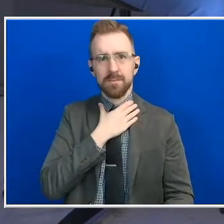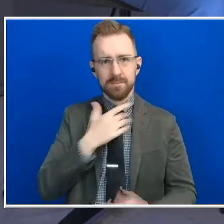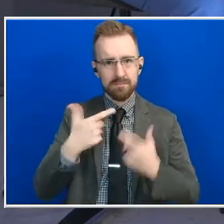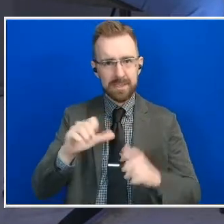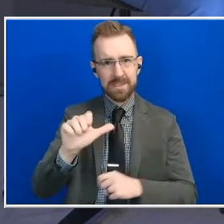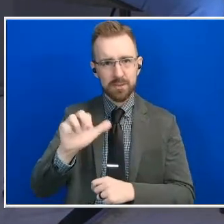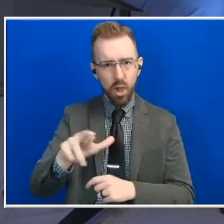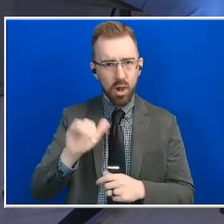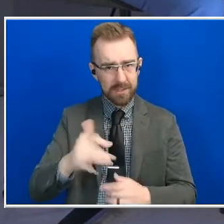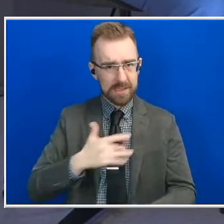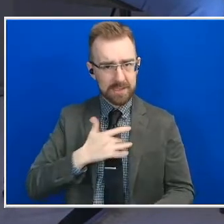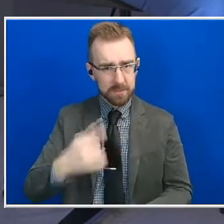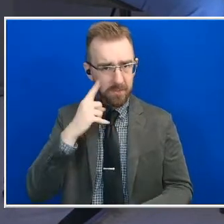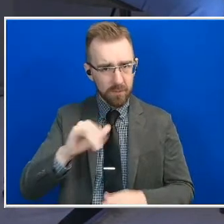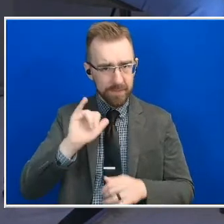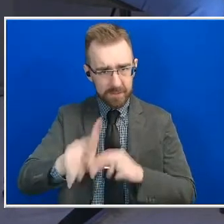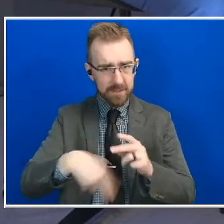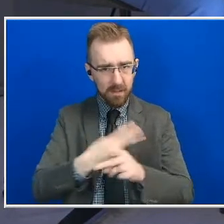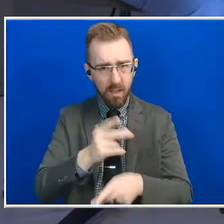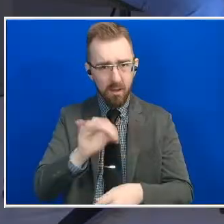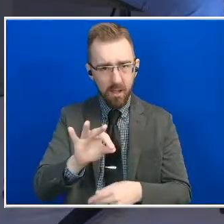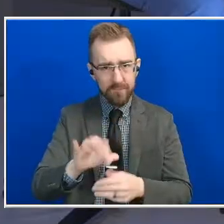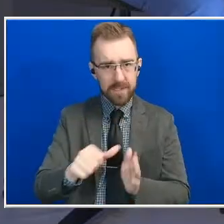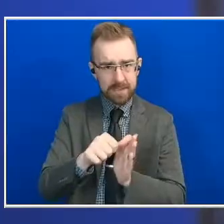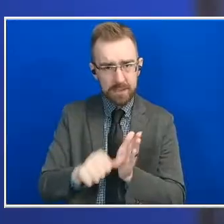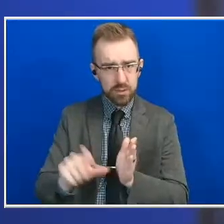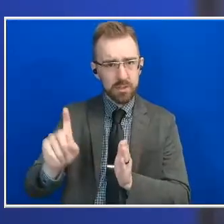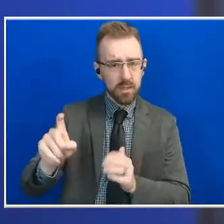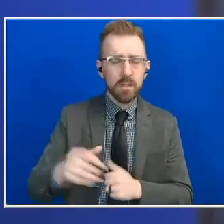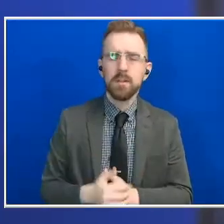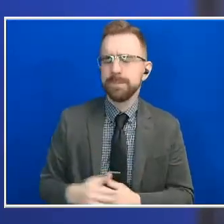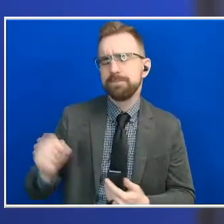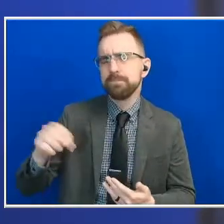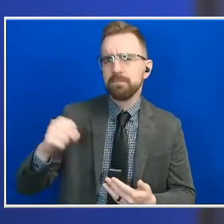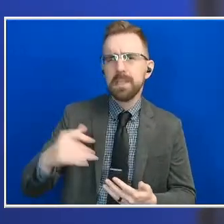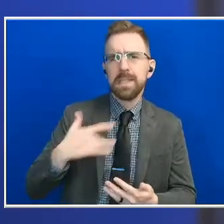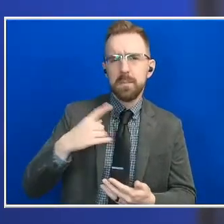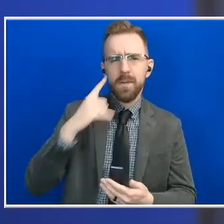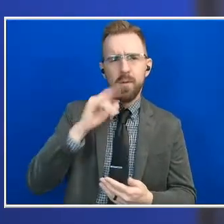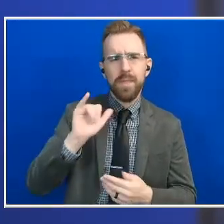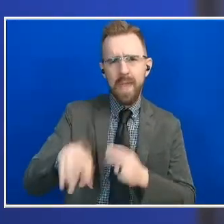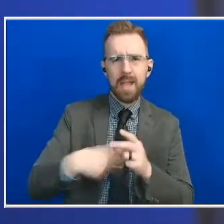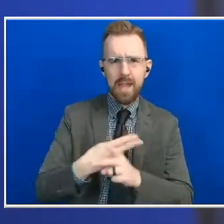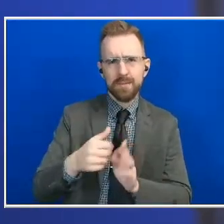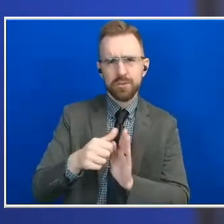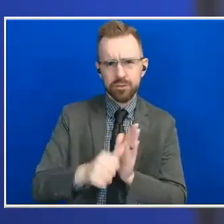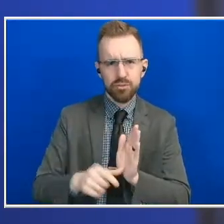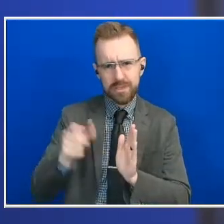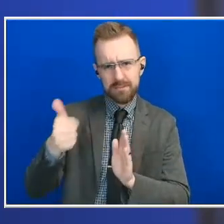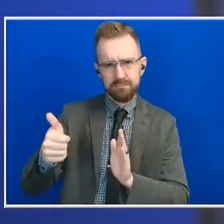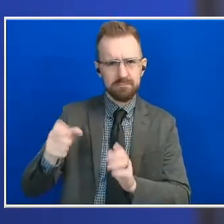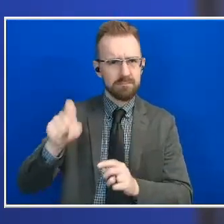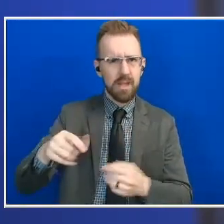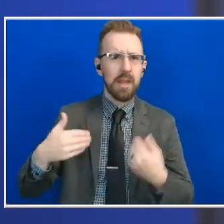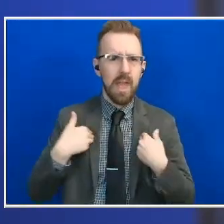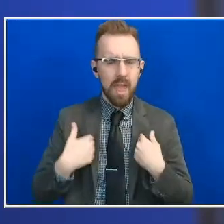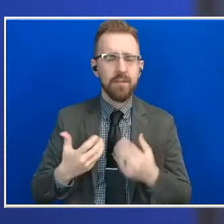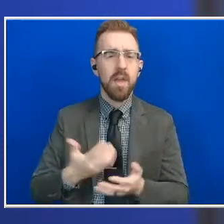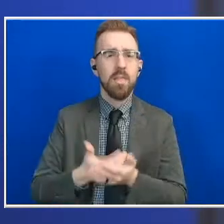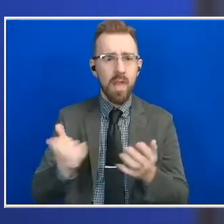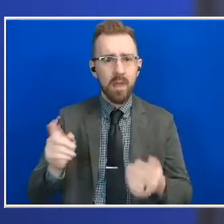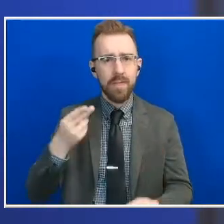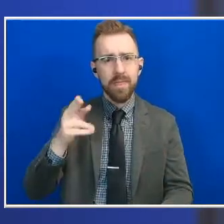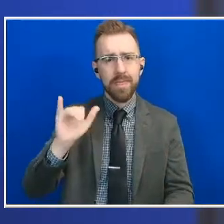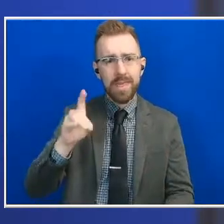this type of incision? Yeah, it's typical for the type of surgery that Kyle had to have. A lot of thyroid cancers, though, can be treated